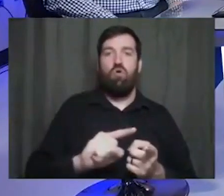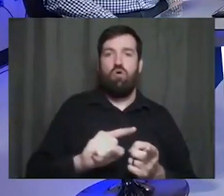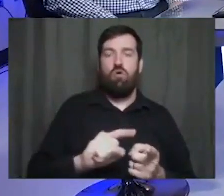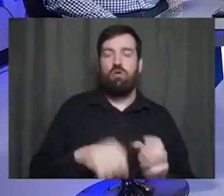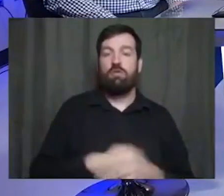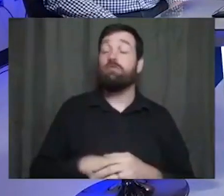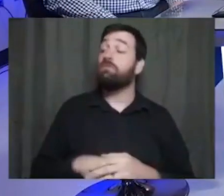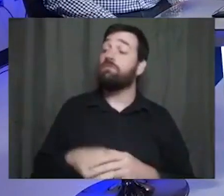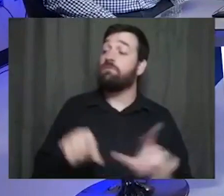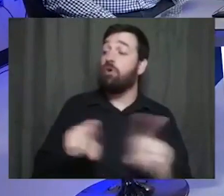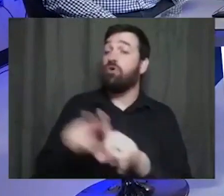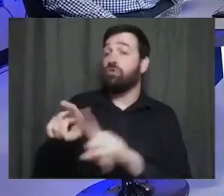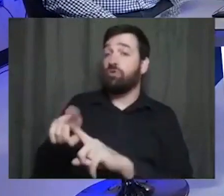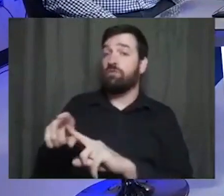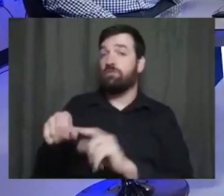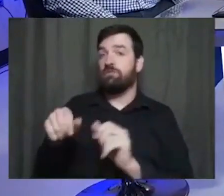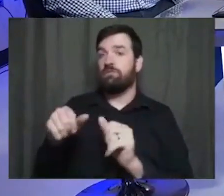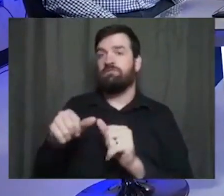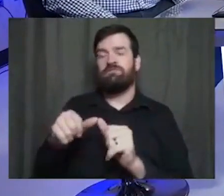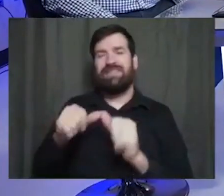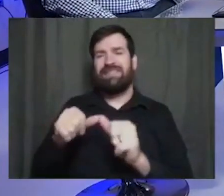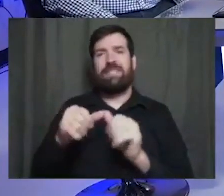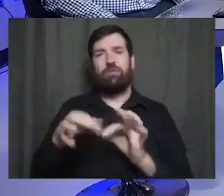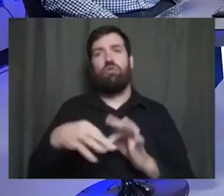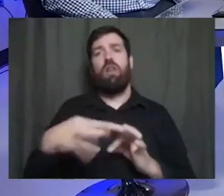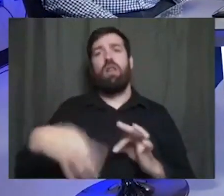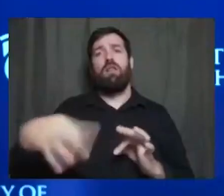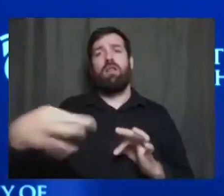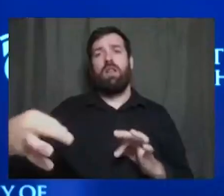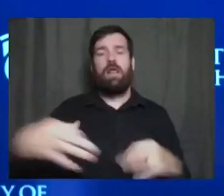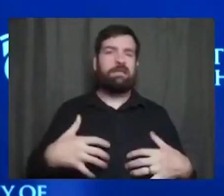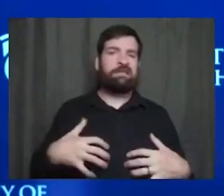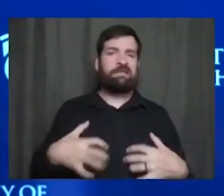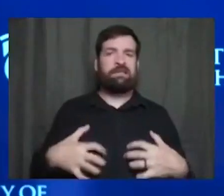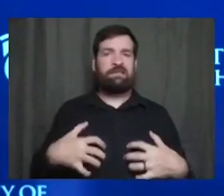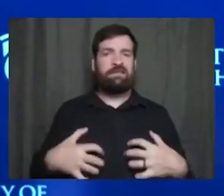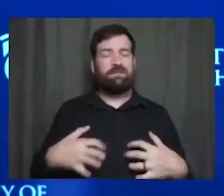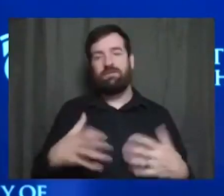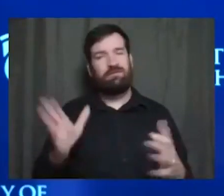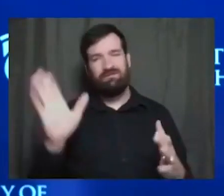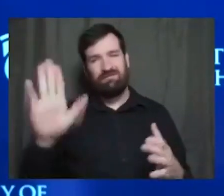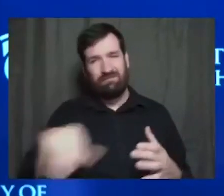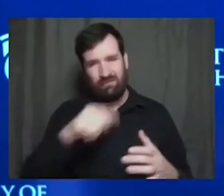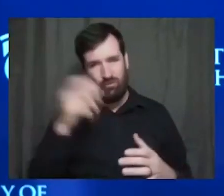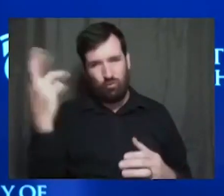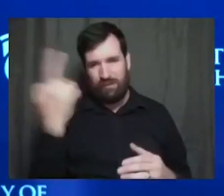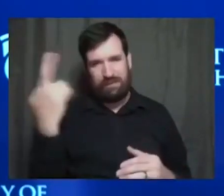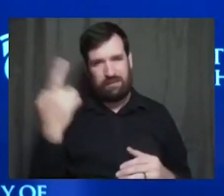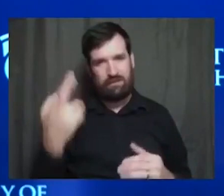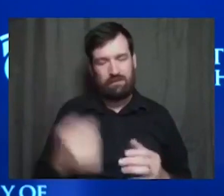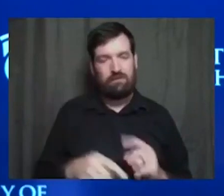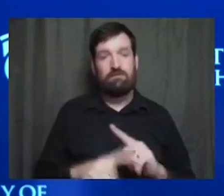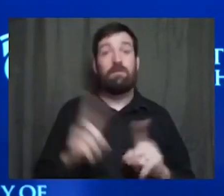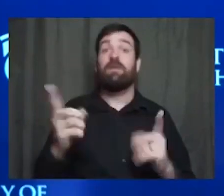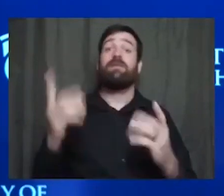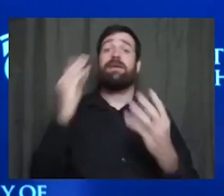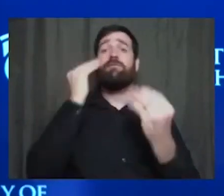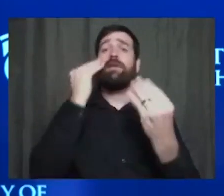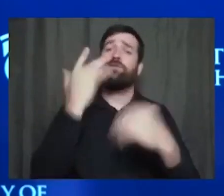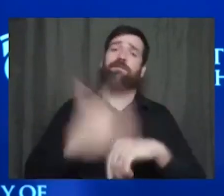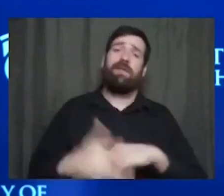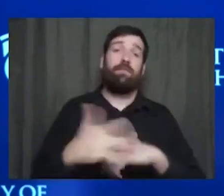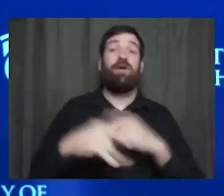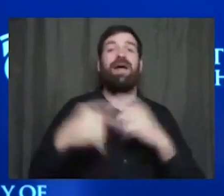continued vaccine procrastination or hesitancy. We are happy to address questions, but the information is out there, the accurate